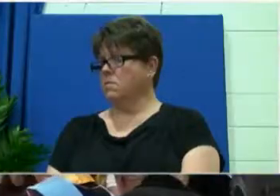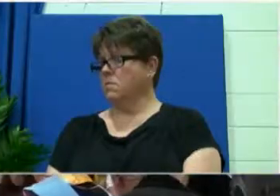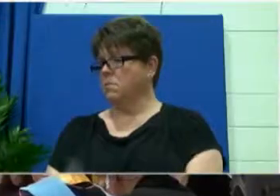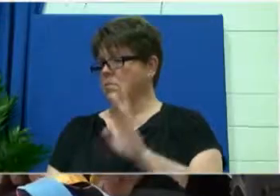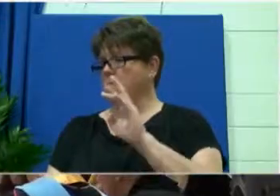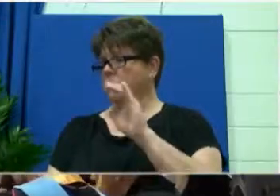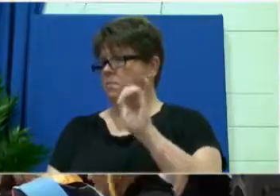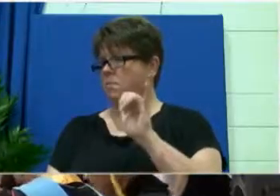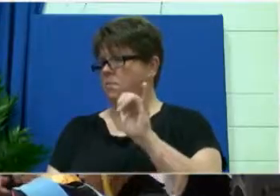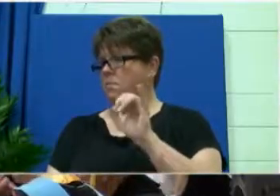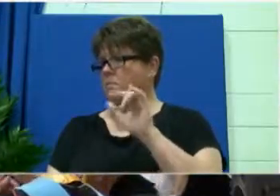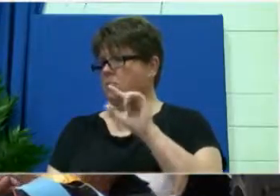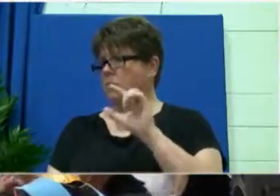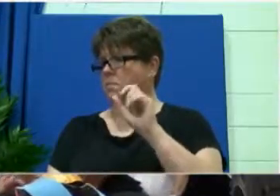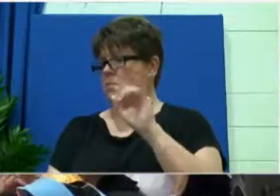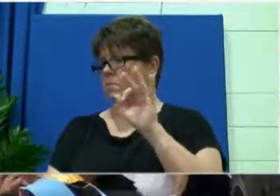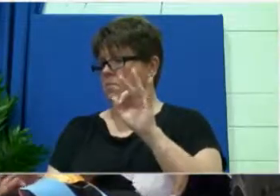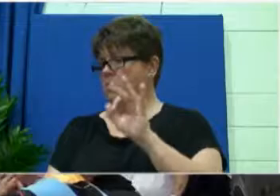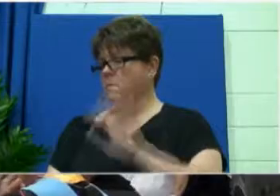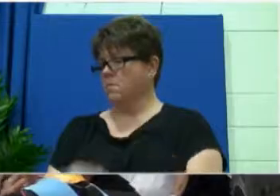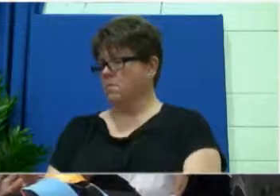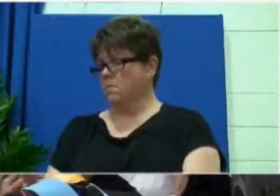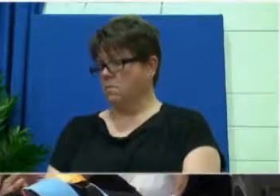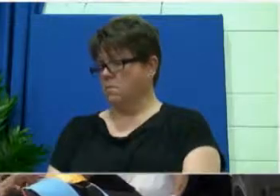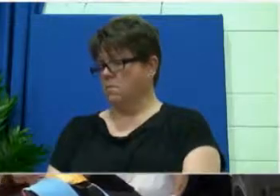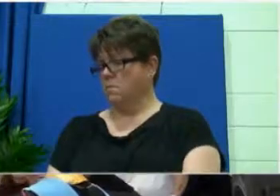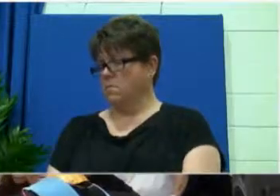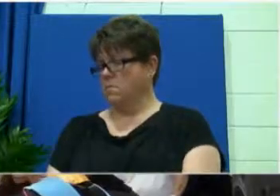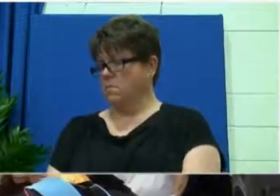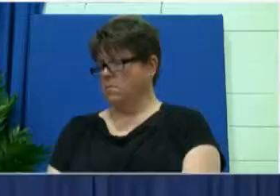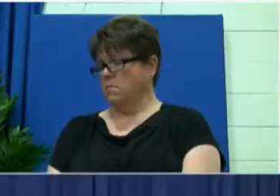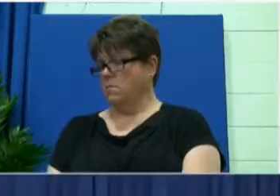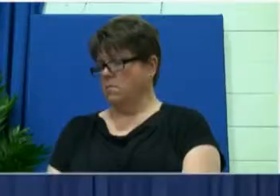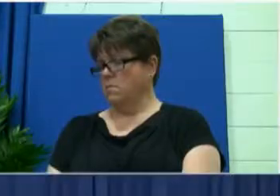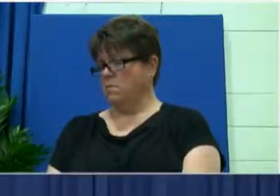Brittany Elizabeth Goff, Certificate in Dental Assisting.